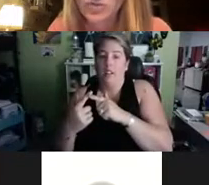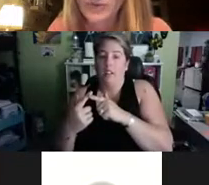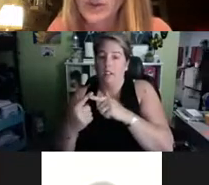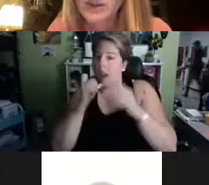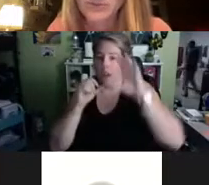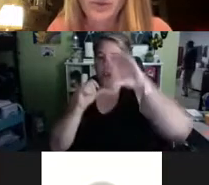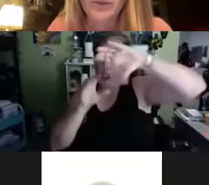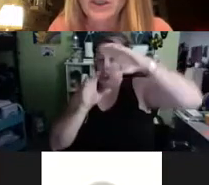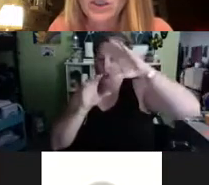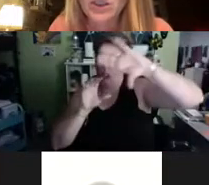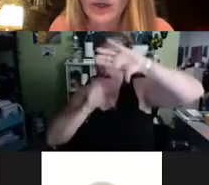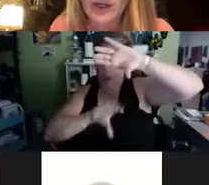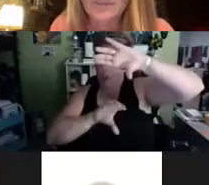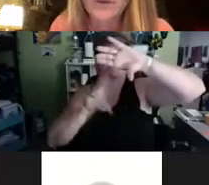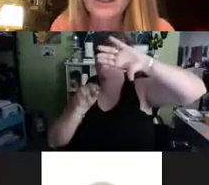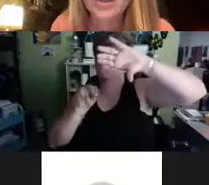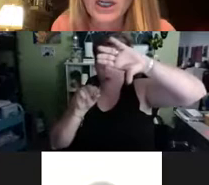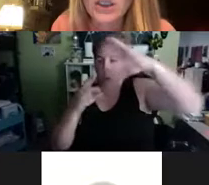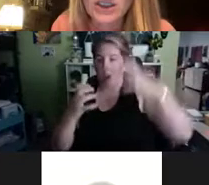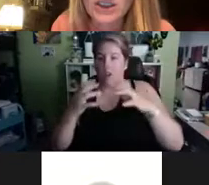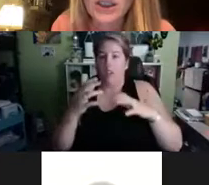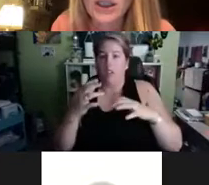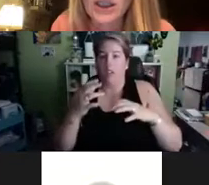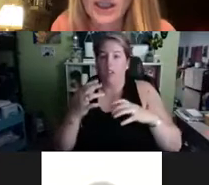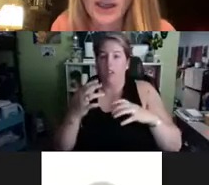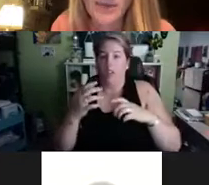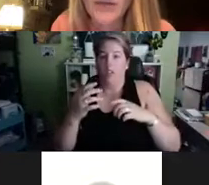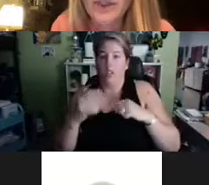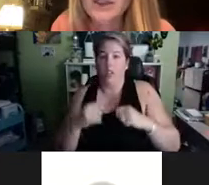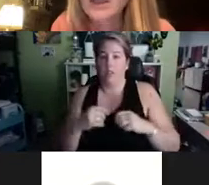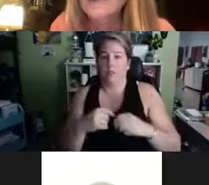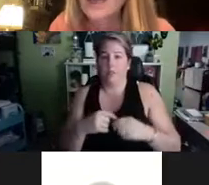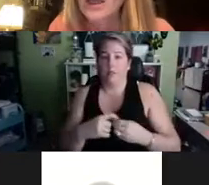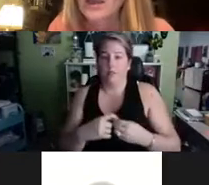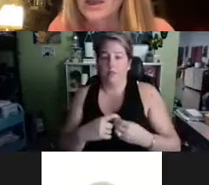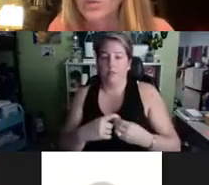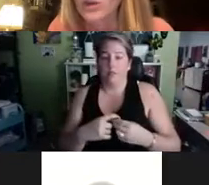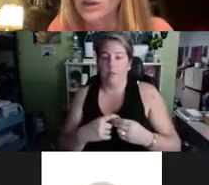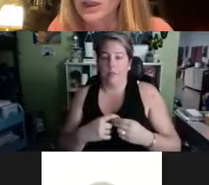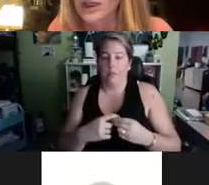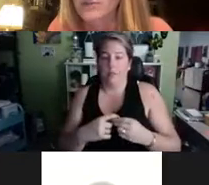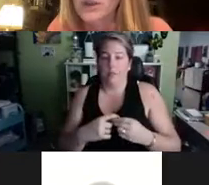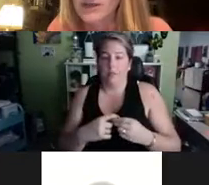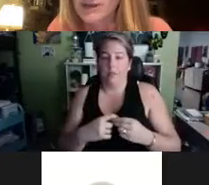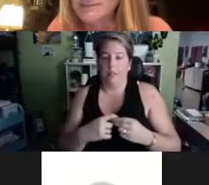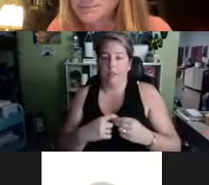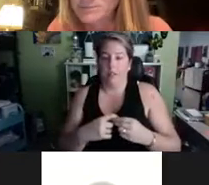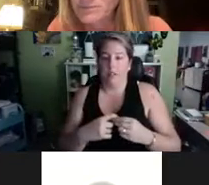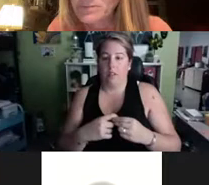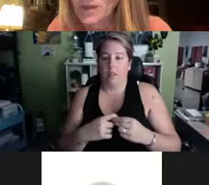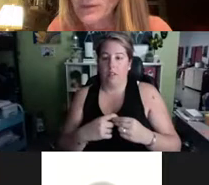but super simple by just going up and changing the name of this, and then it will save